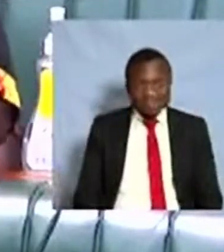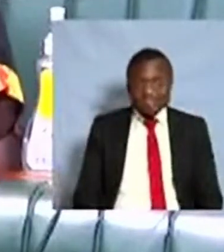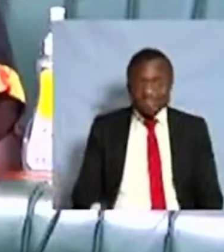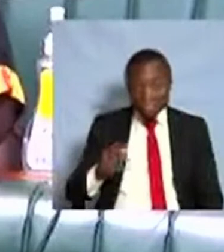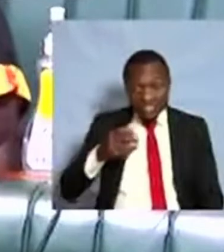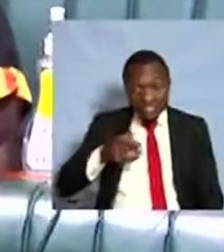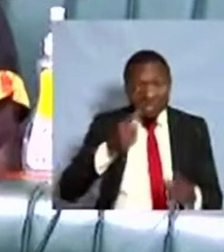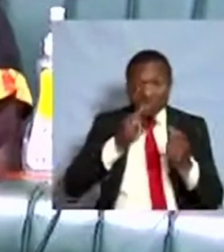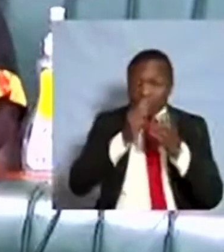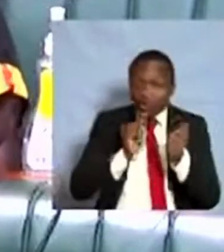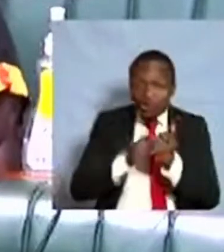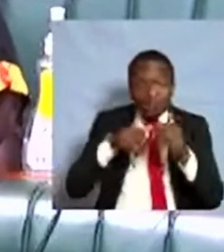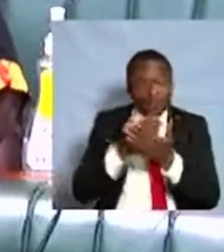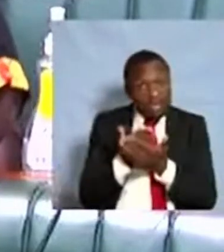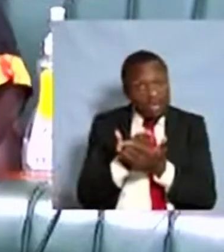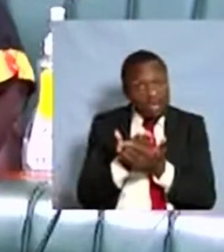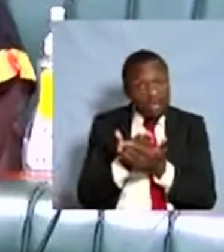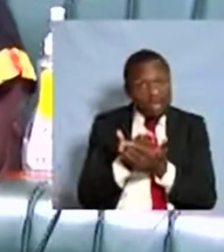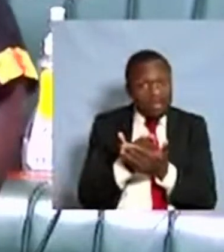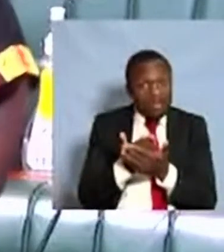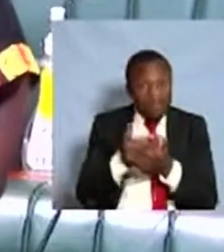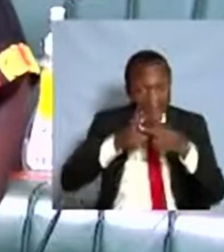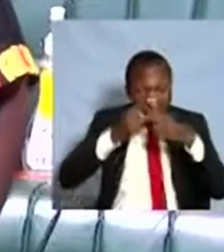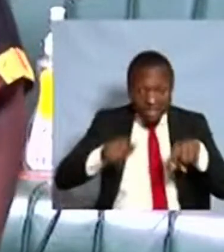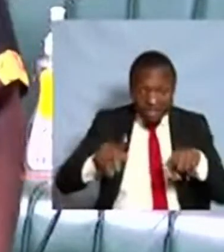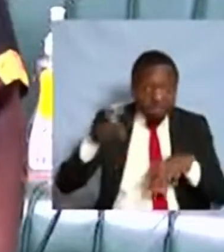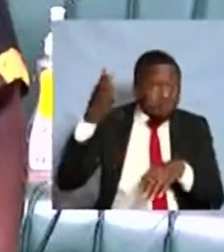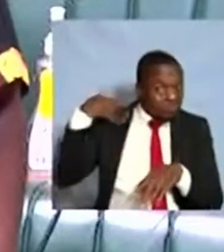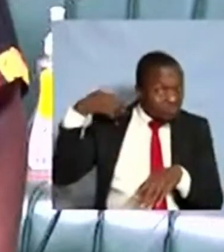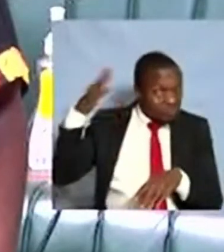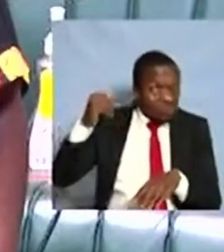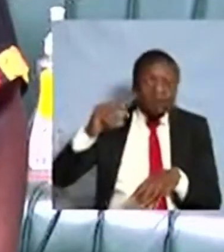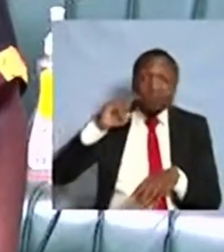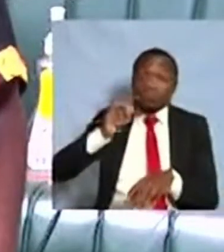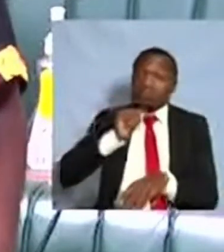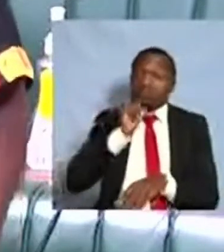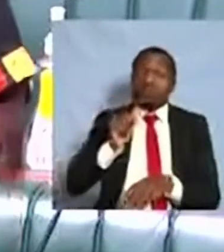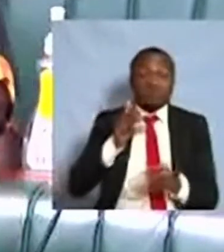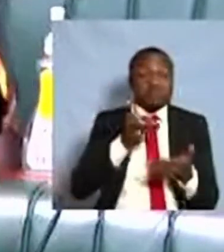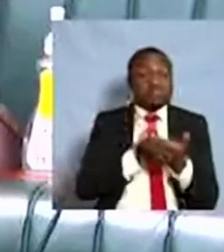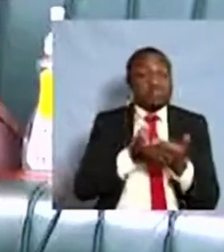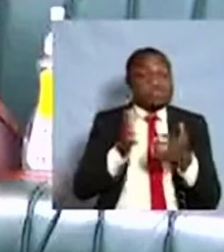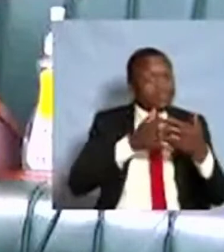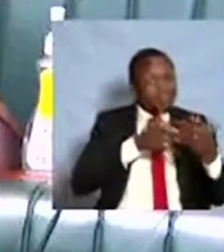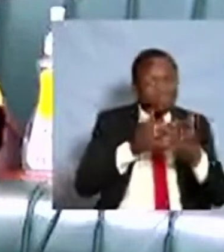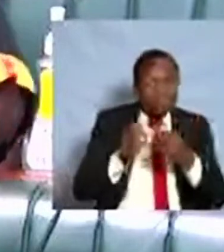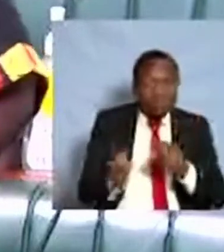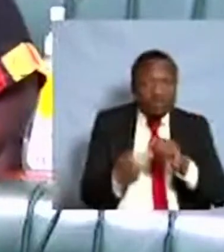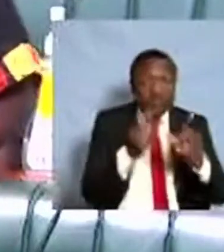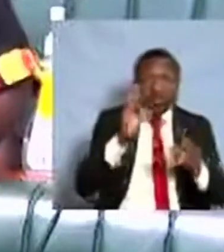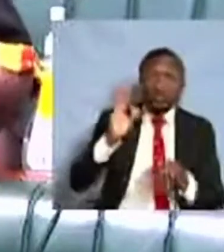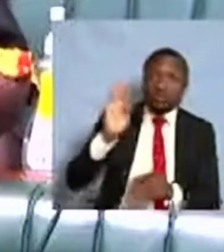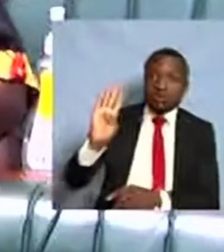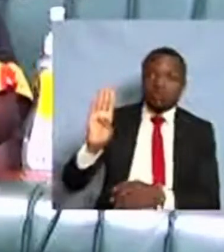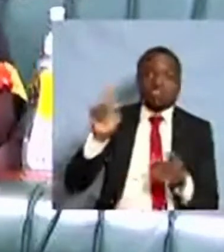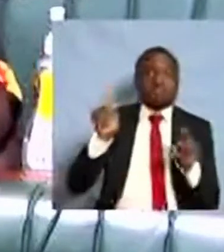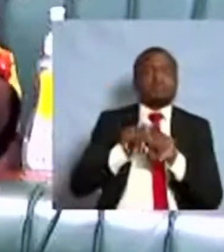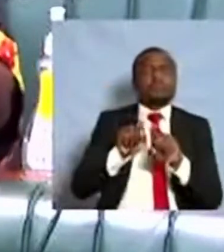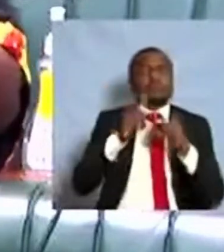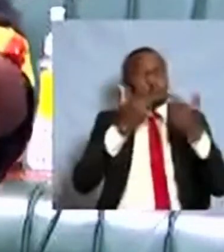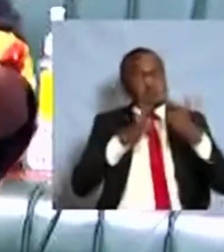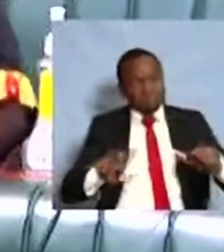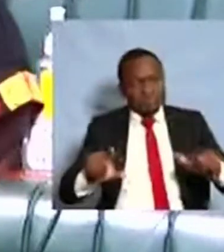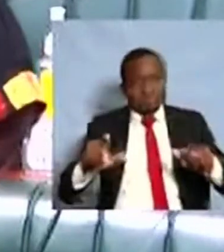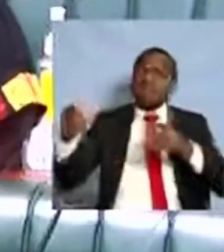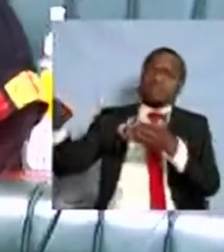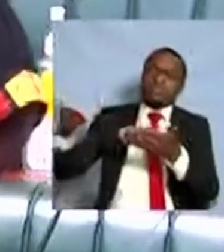on referring on how he was ill-treated. And Mr. Speaker, we should not take this lightly. You go on Facebook, this is the same language which is